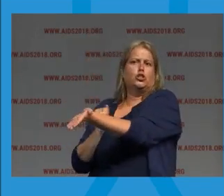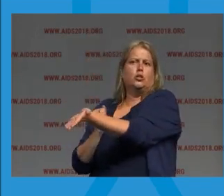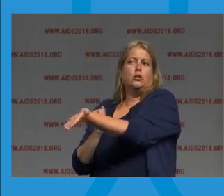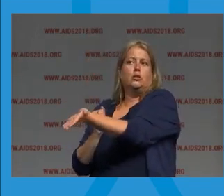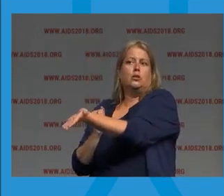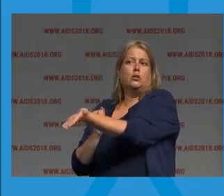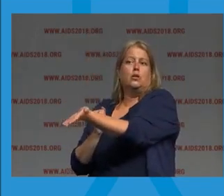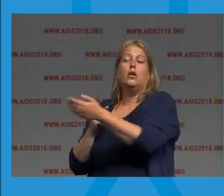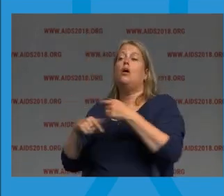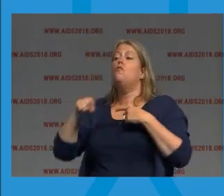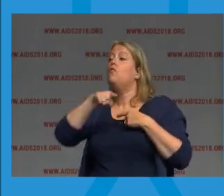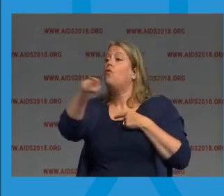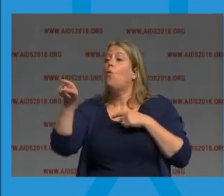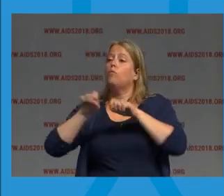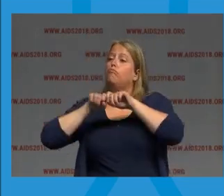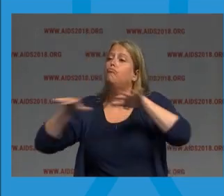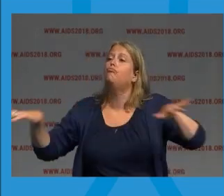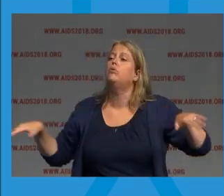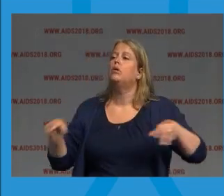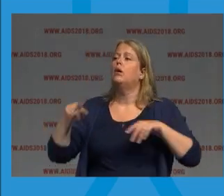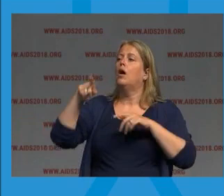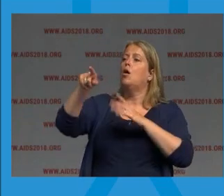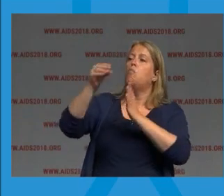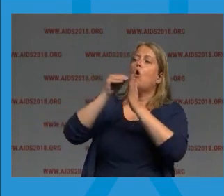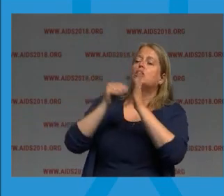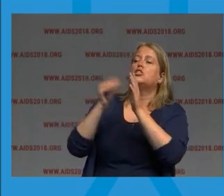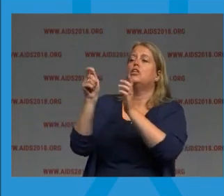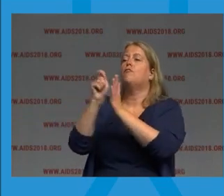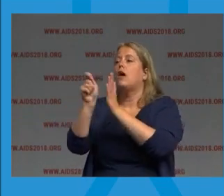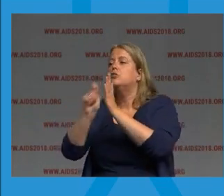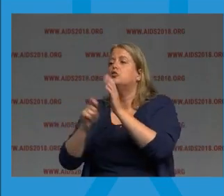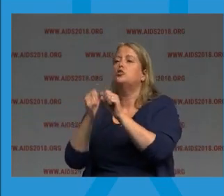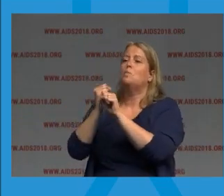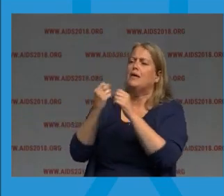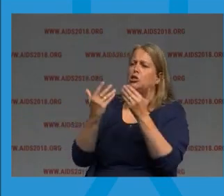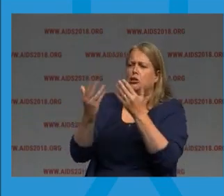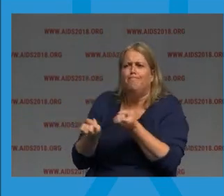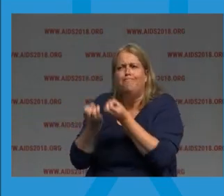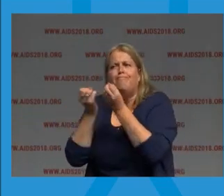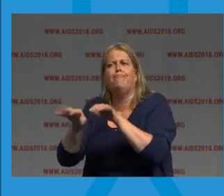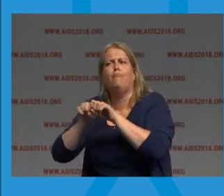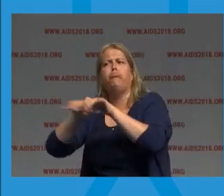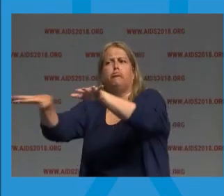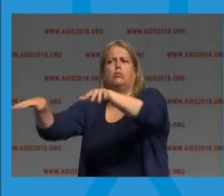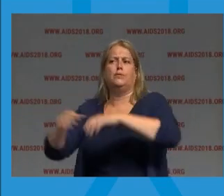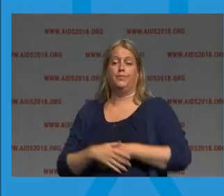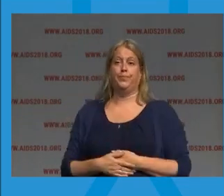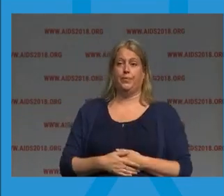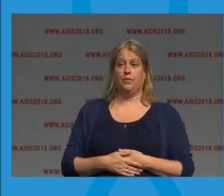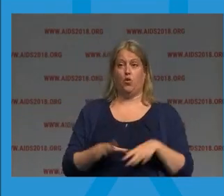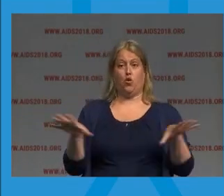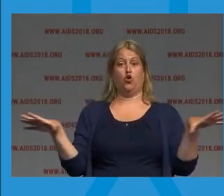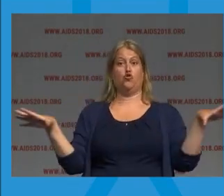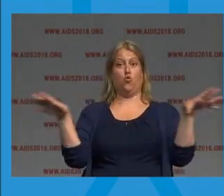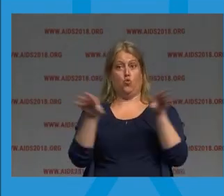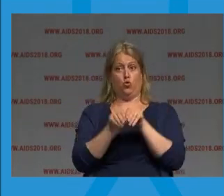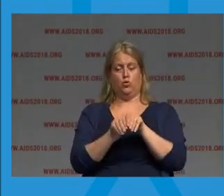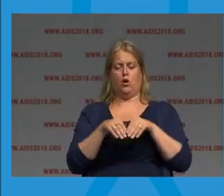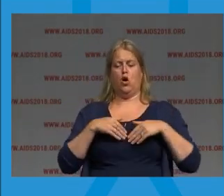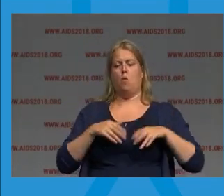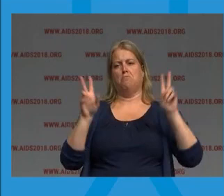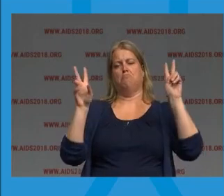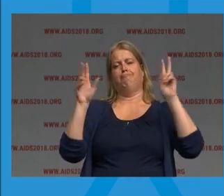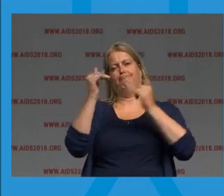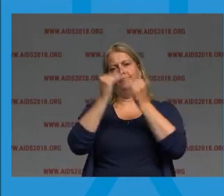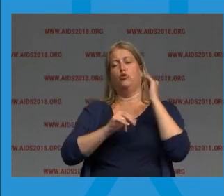who are writing policies, for you to be able to take that forward. So as I conclude, I want to end with two